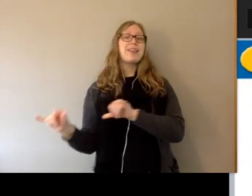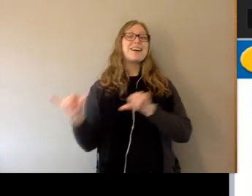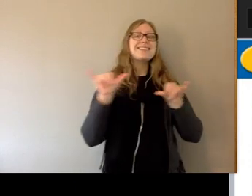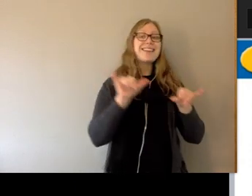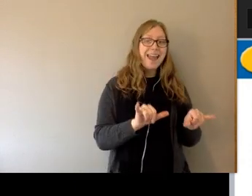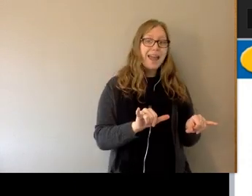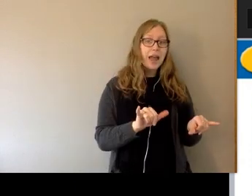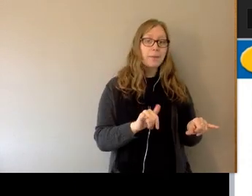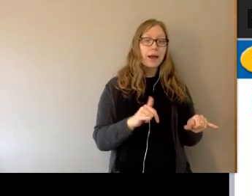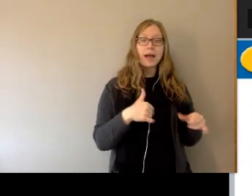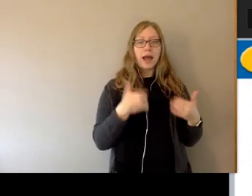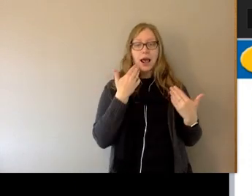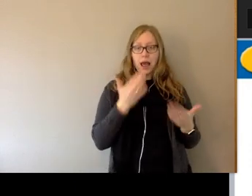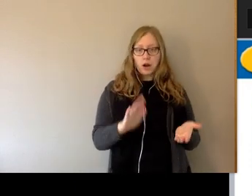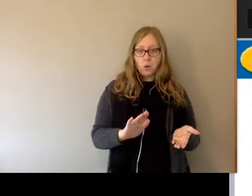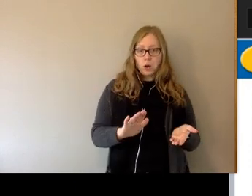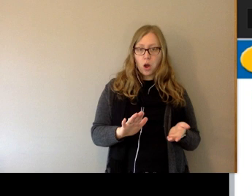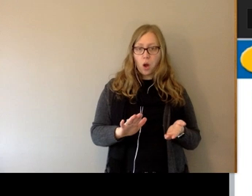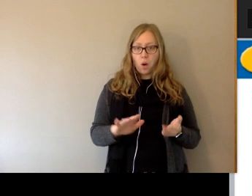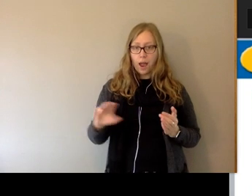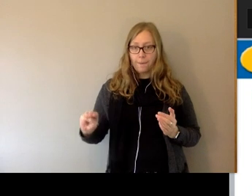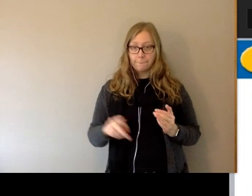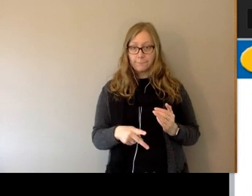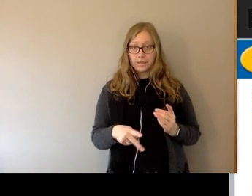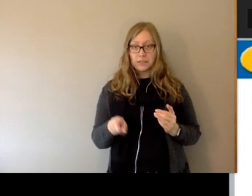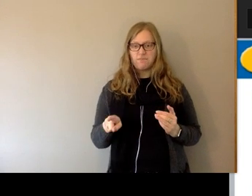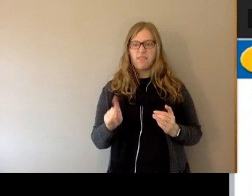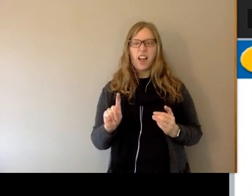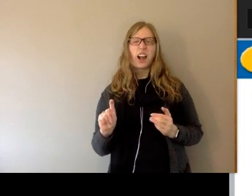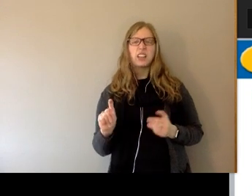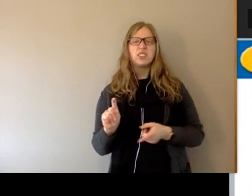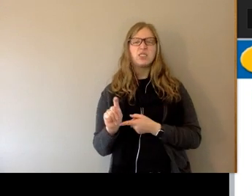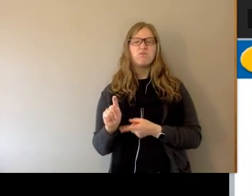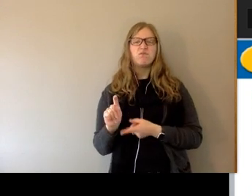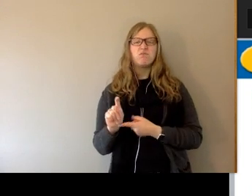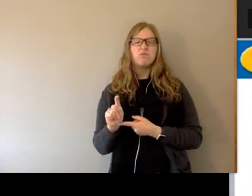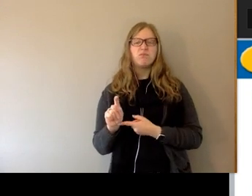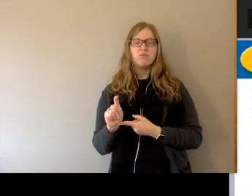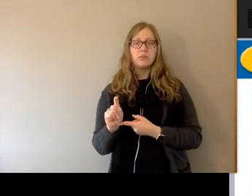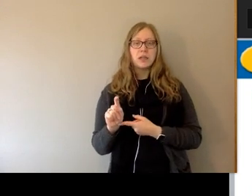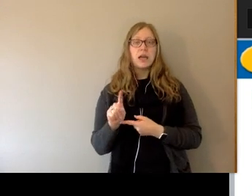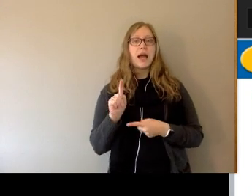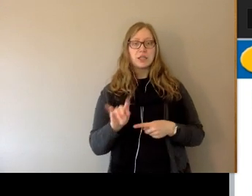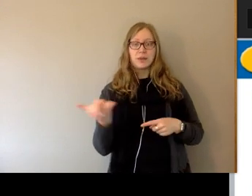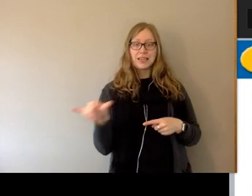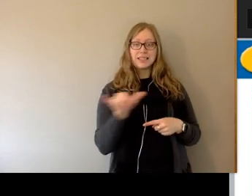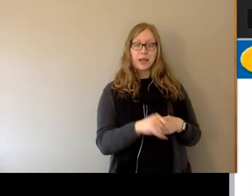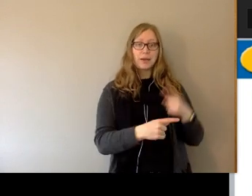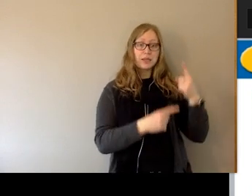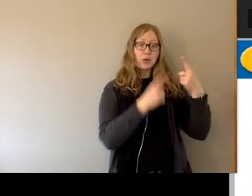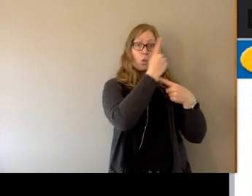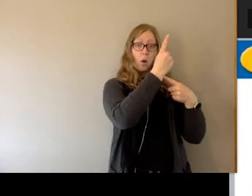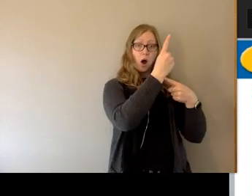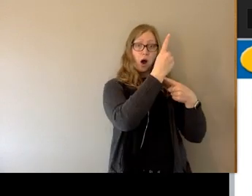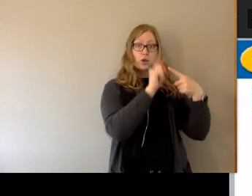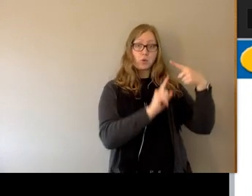I don't know what this is, so I'm going to put a little X here. It has to be the same as 1 to X. And so